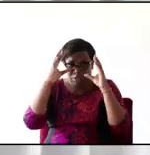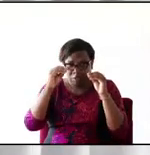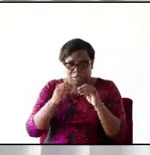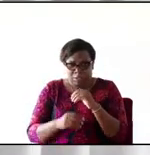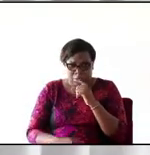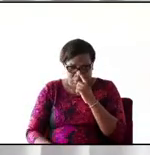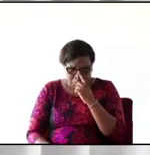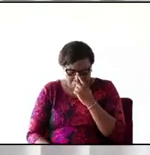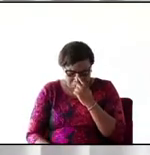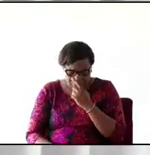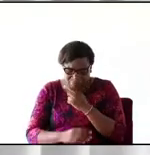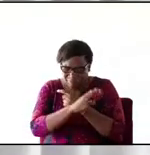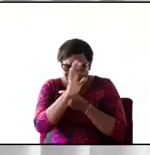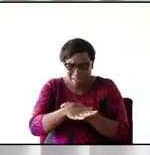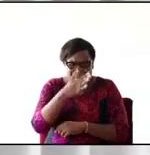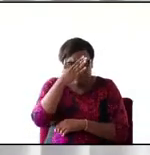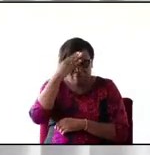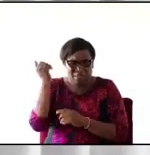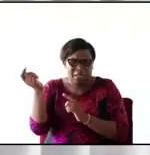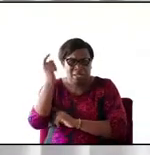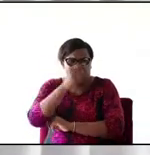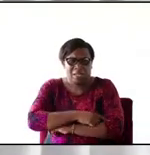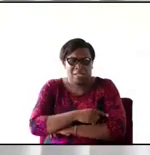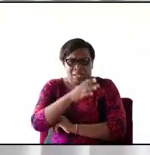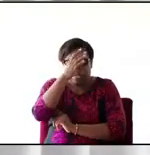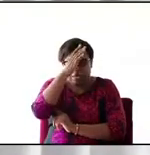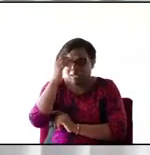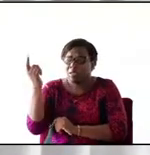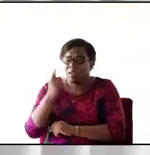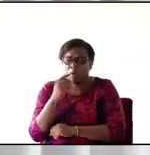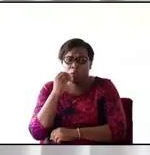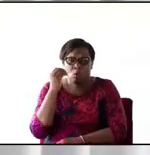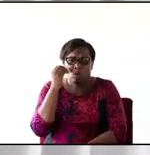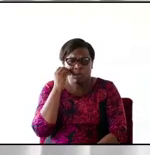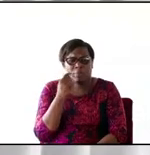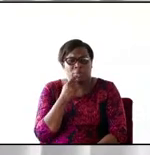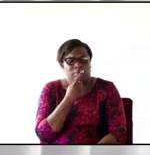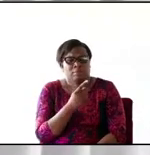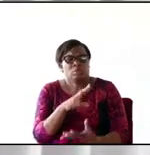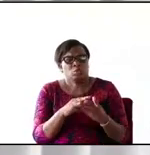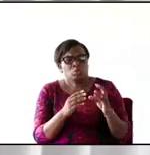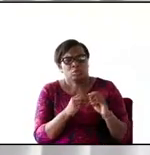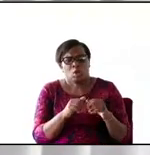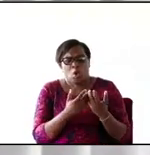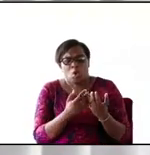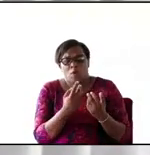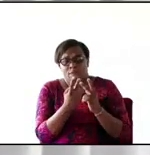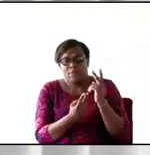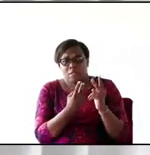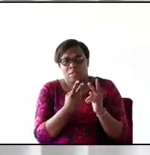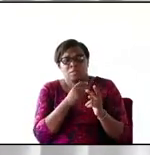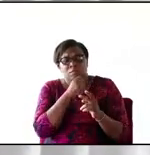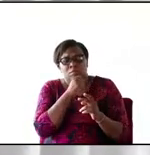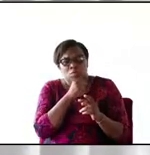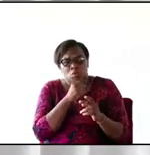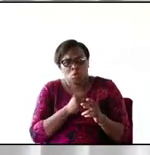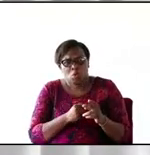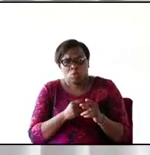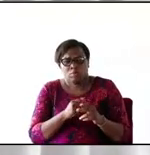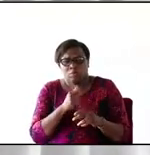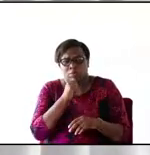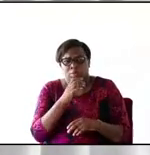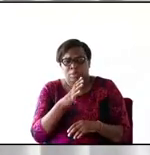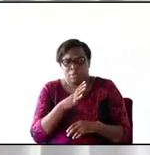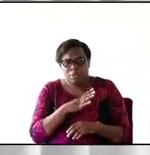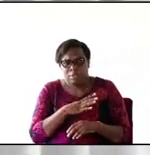will never forget the day he came home and he told us how he went to visit an elderly lady in a very rural community.